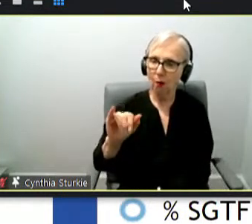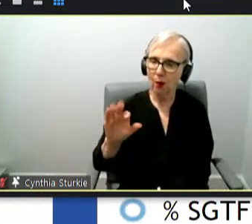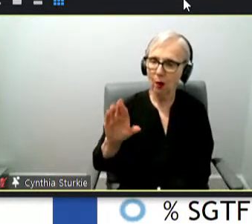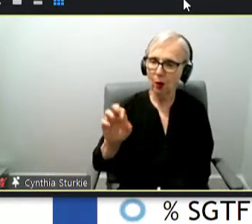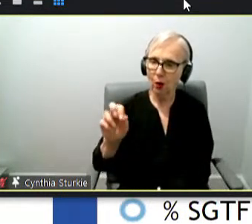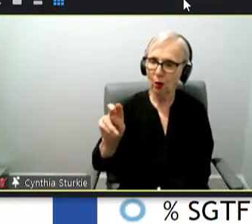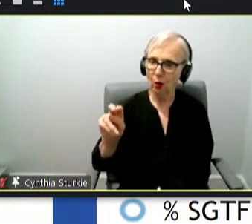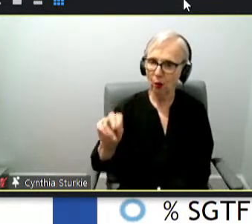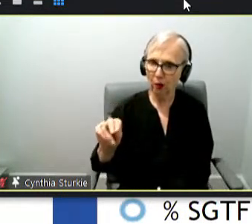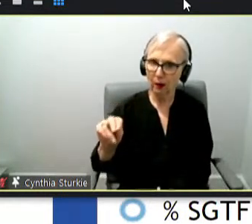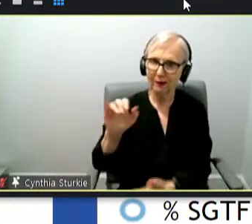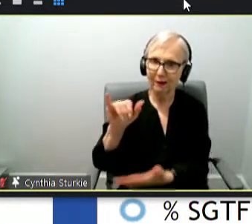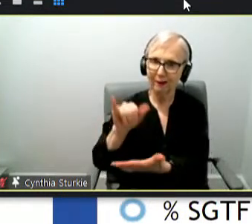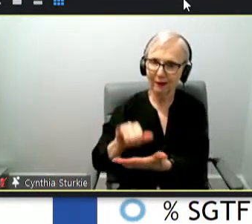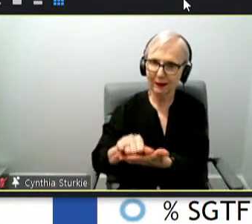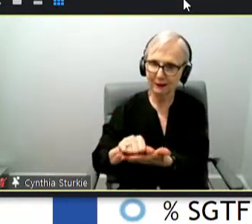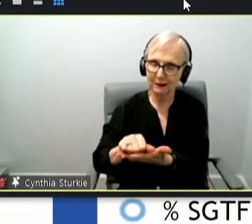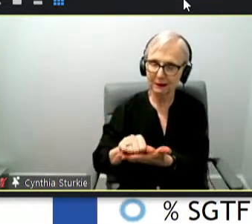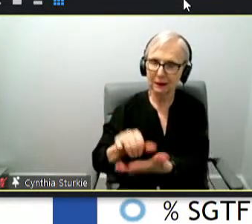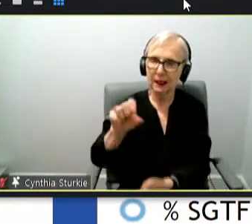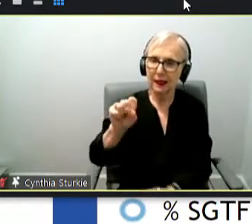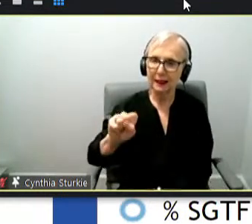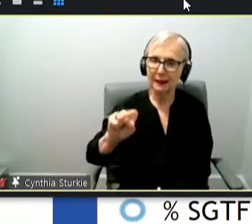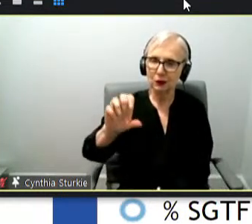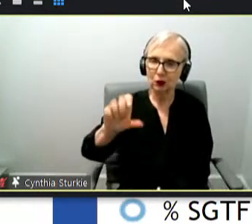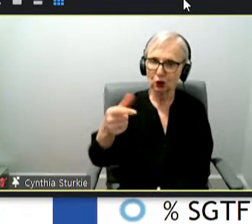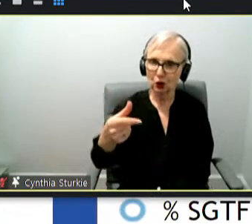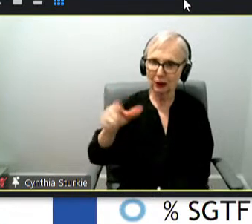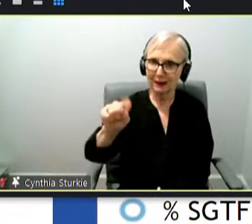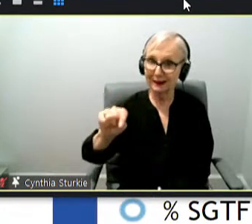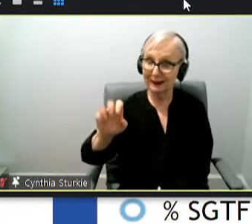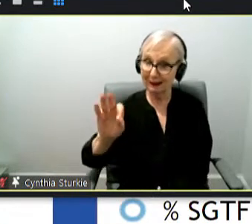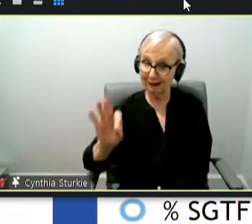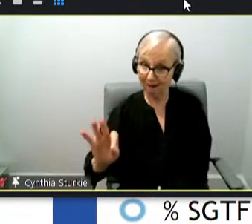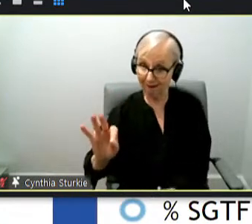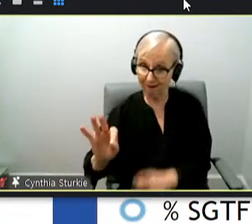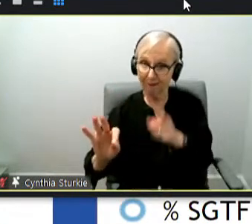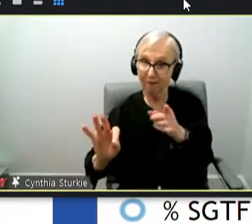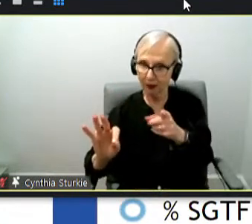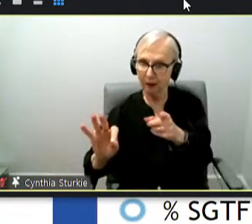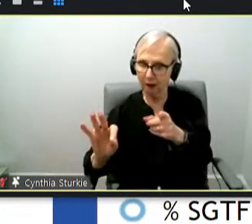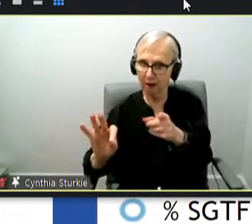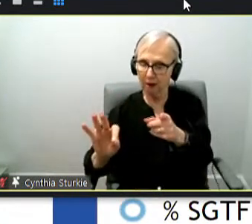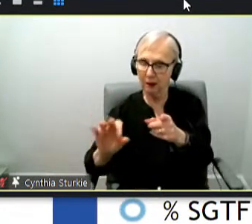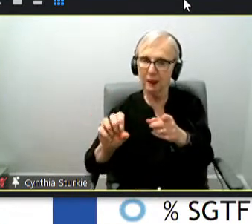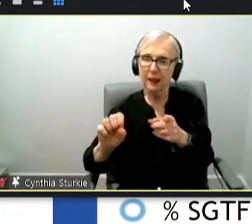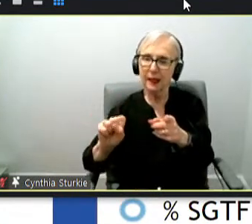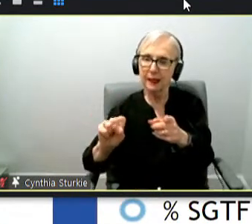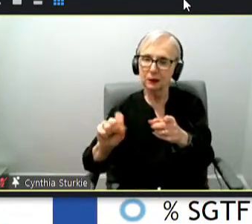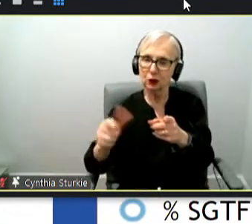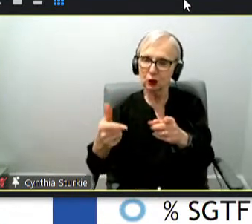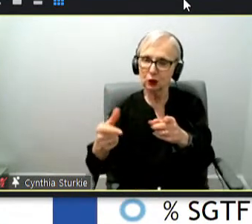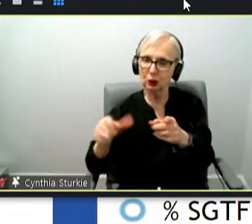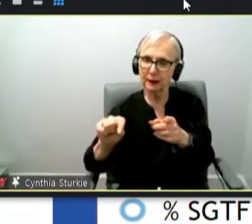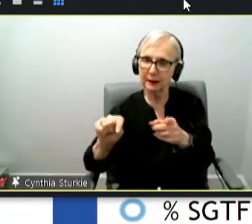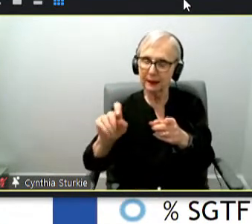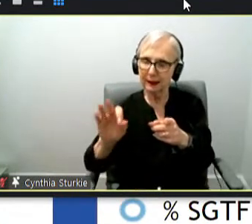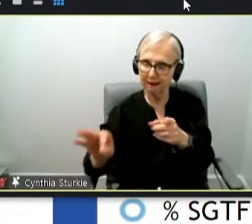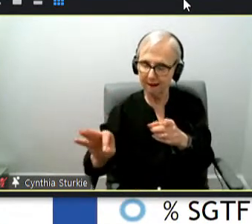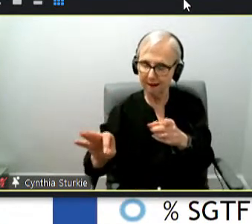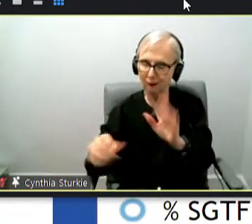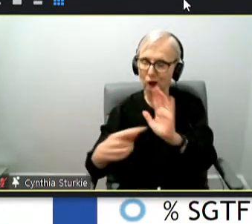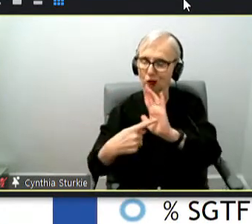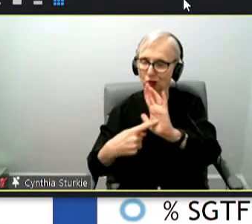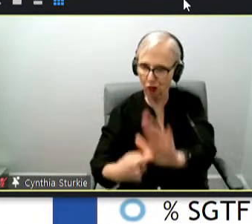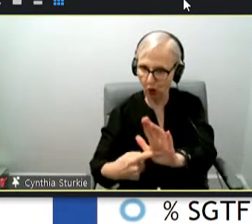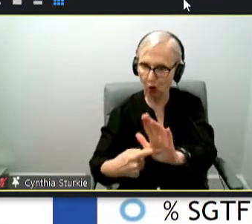called S-gene target failure, or SGTF, as shown in this figure. So S-gene target failure is that signature profile